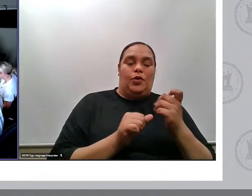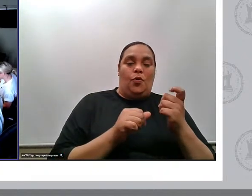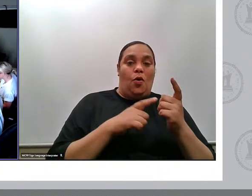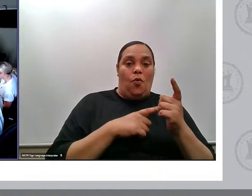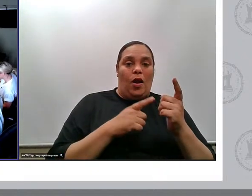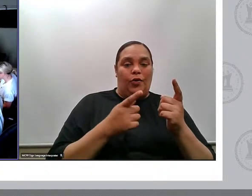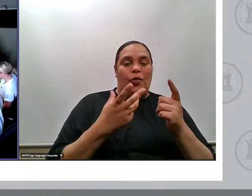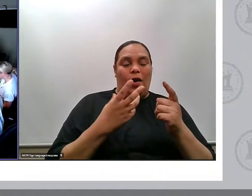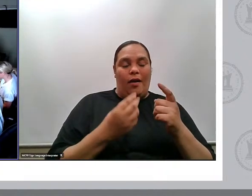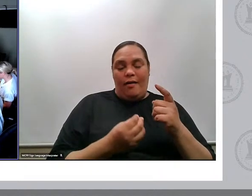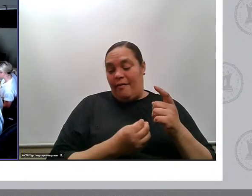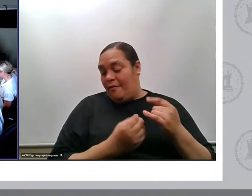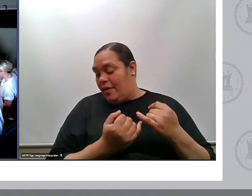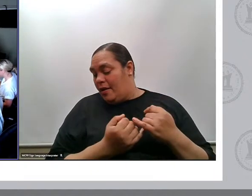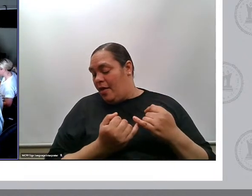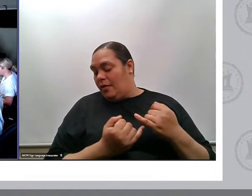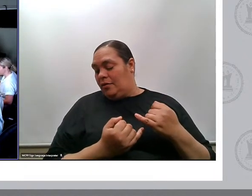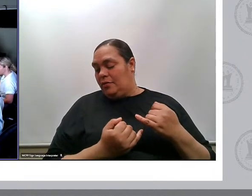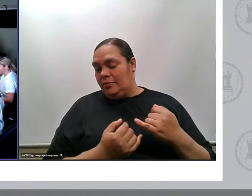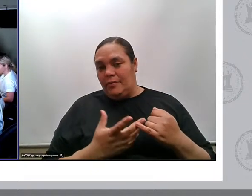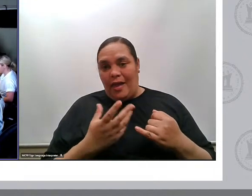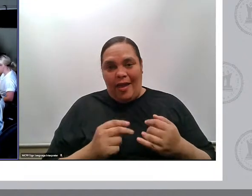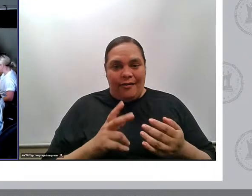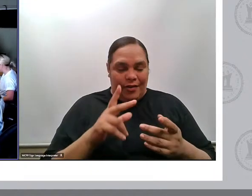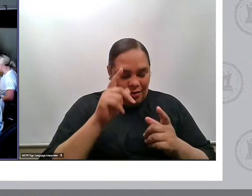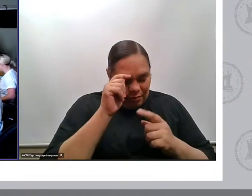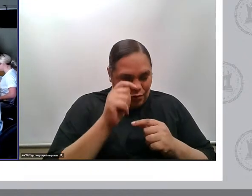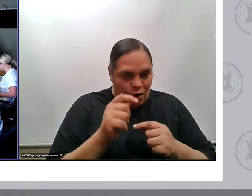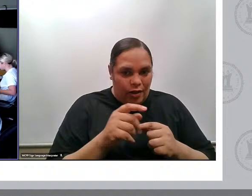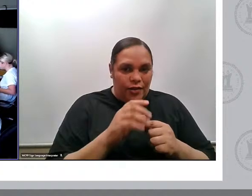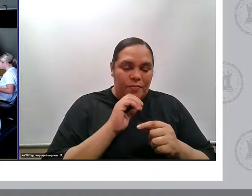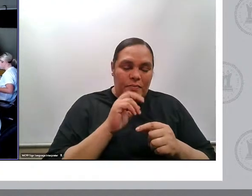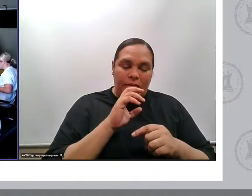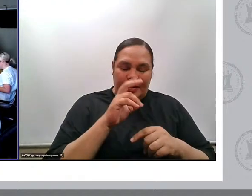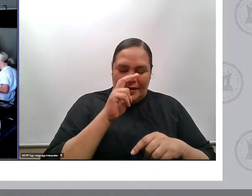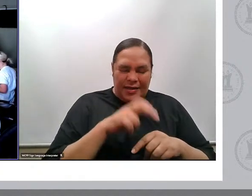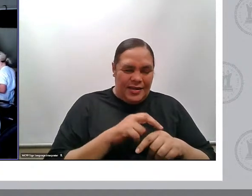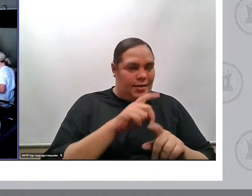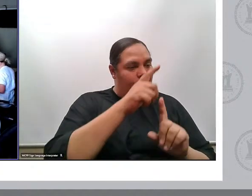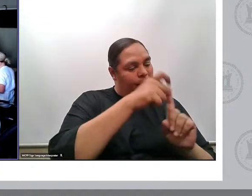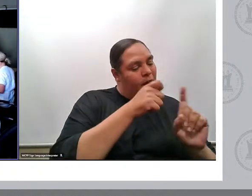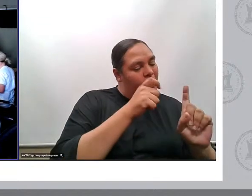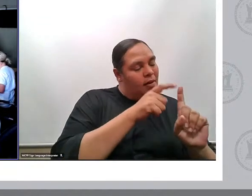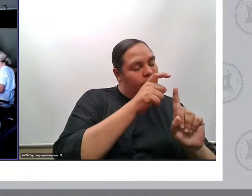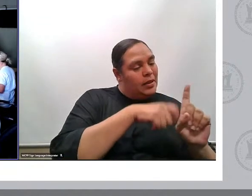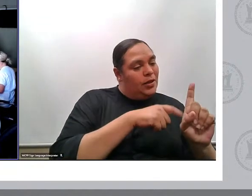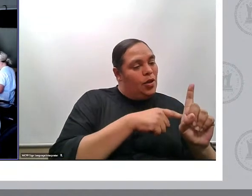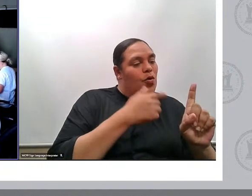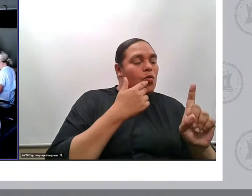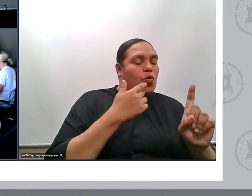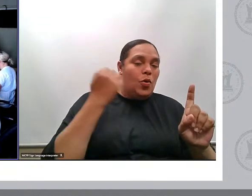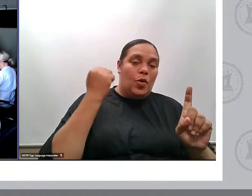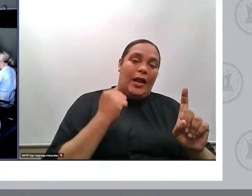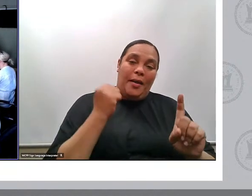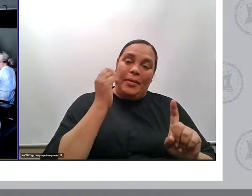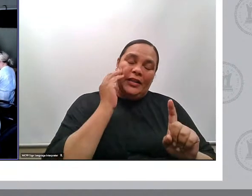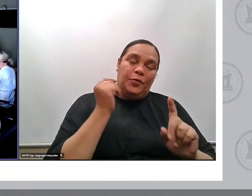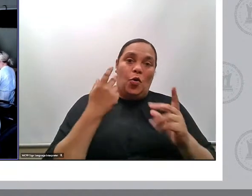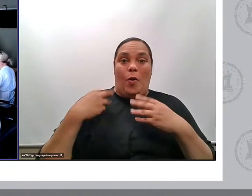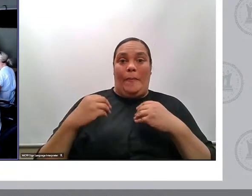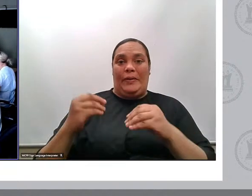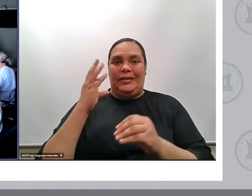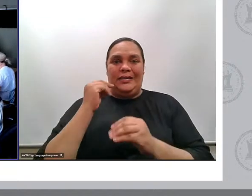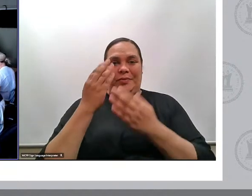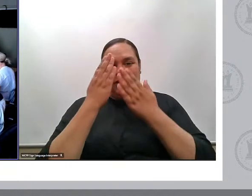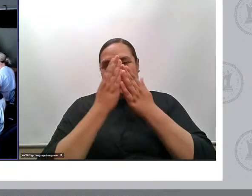does actually. There is an acknowledgement that there's a need for somebody with gambling experience or business experience in